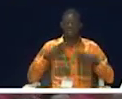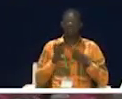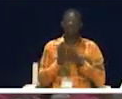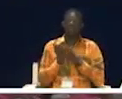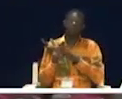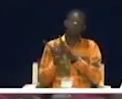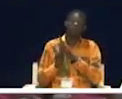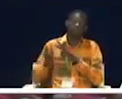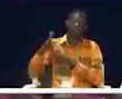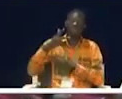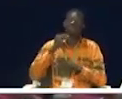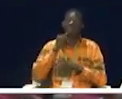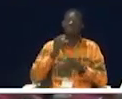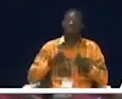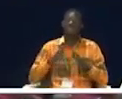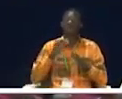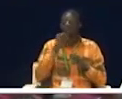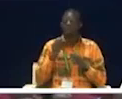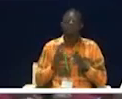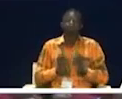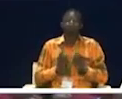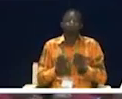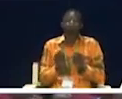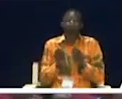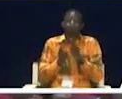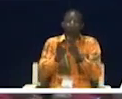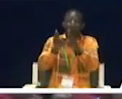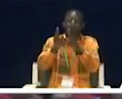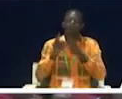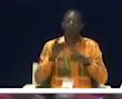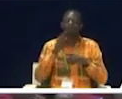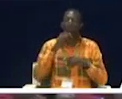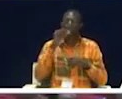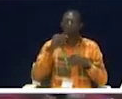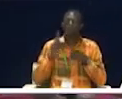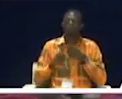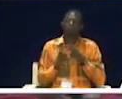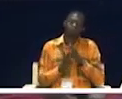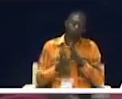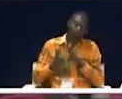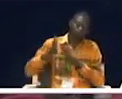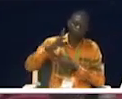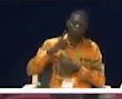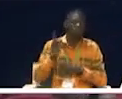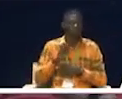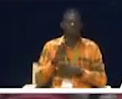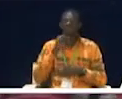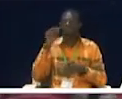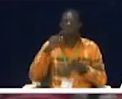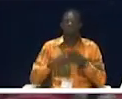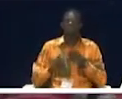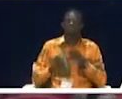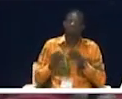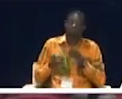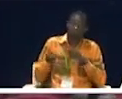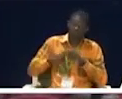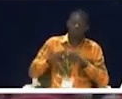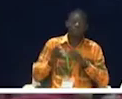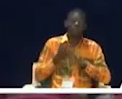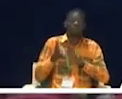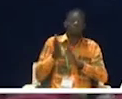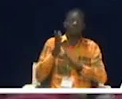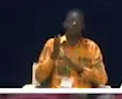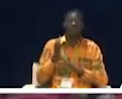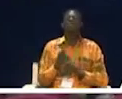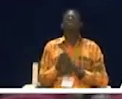not overspeeding. You don't need to overspeed to overtake. You just need to increase your speed. Can I tell